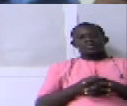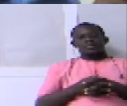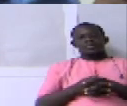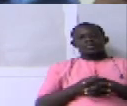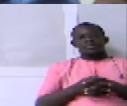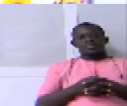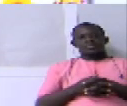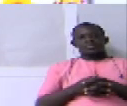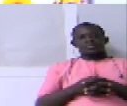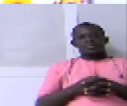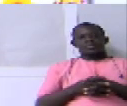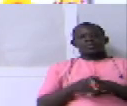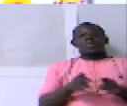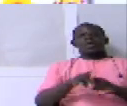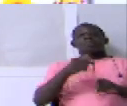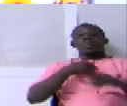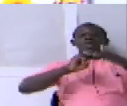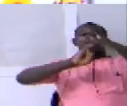I'm his subordinate.